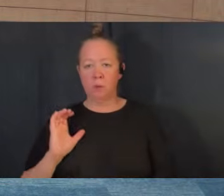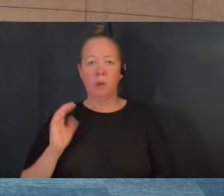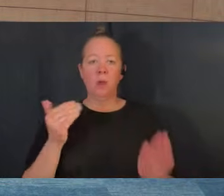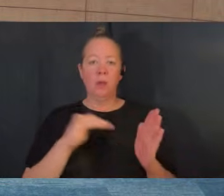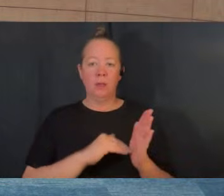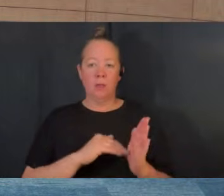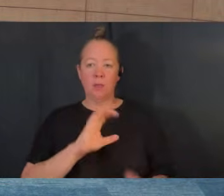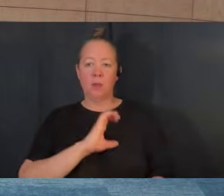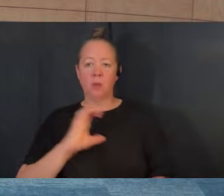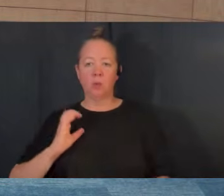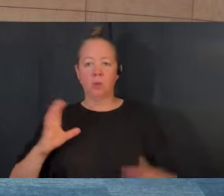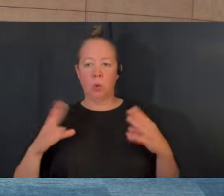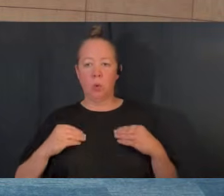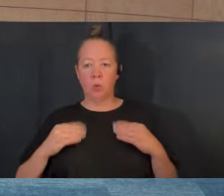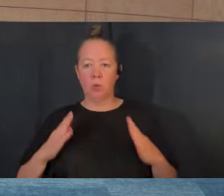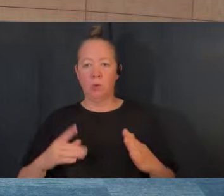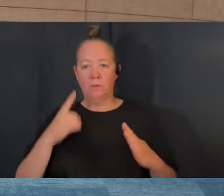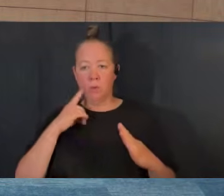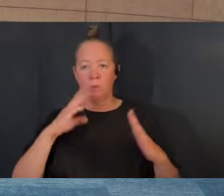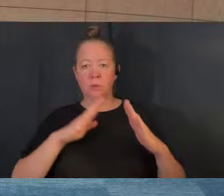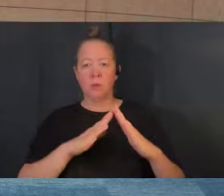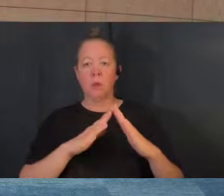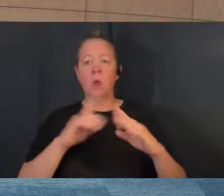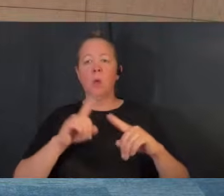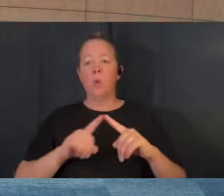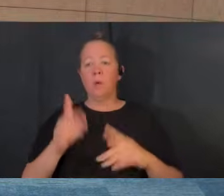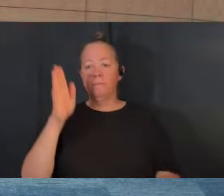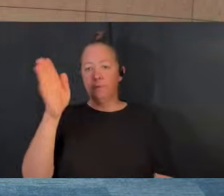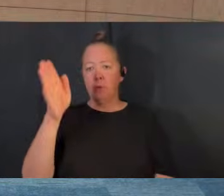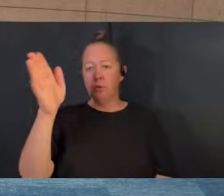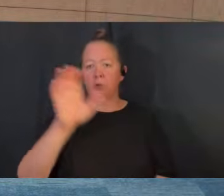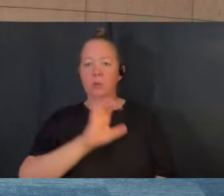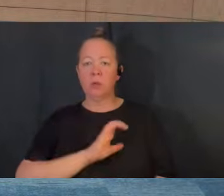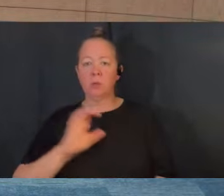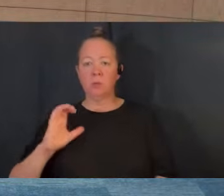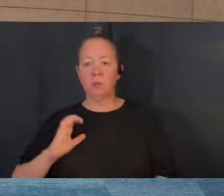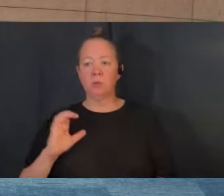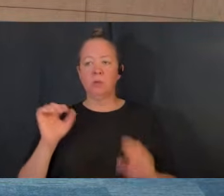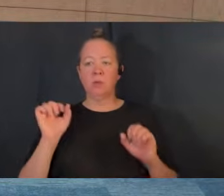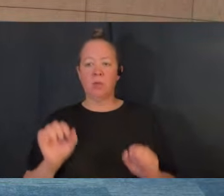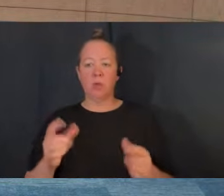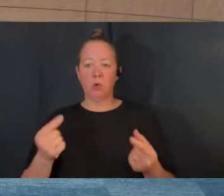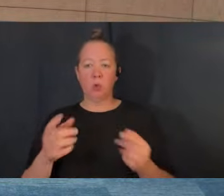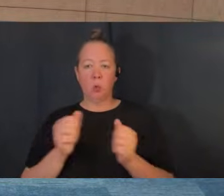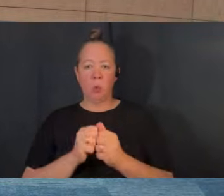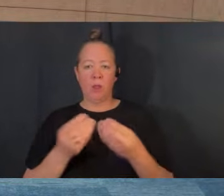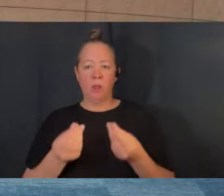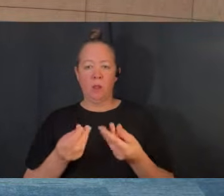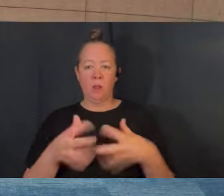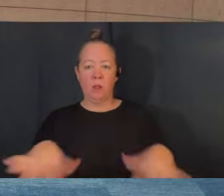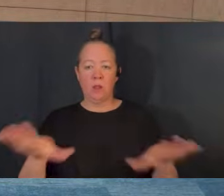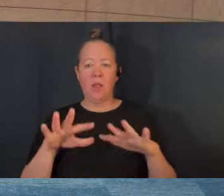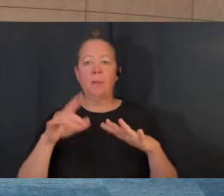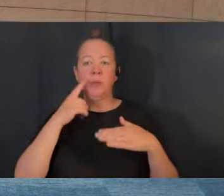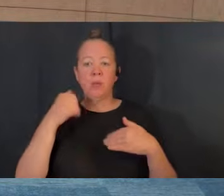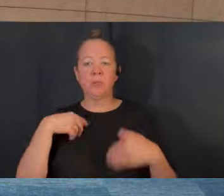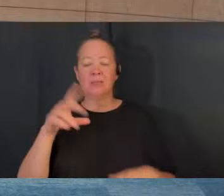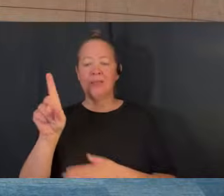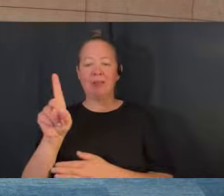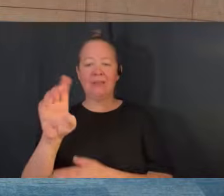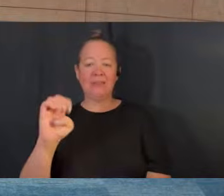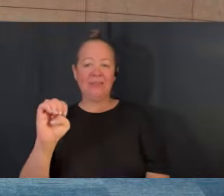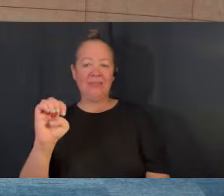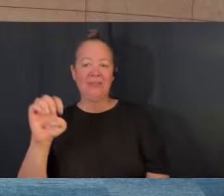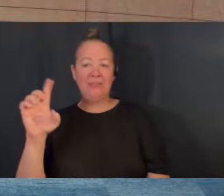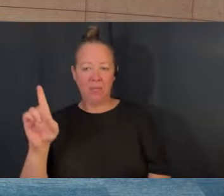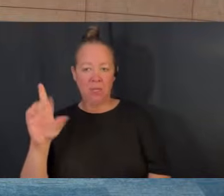town. What future councils could possibly do with the land, because the deed will contain restrictions. So if some